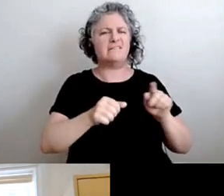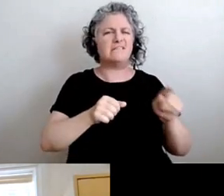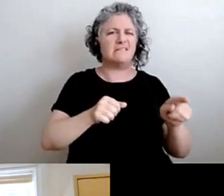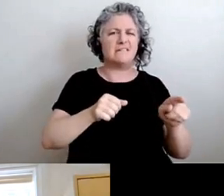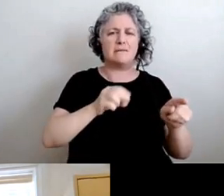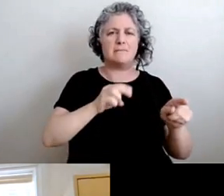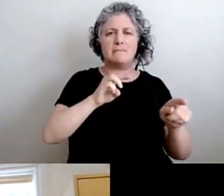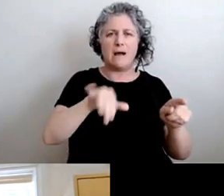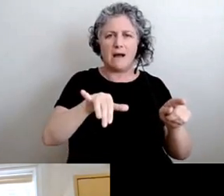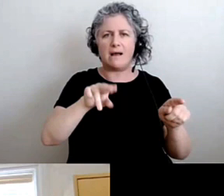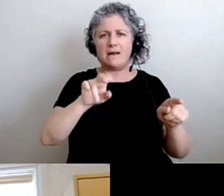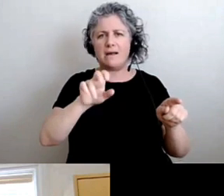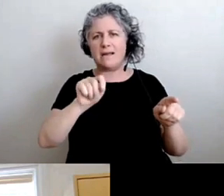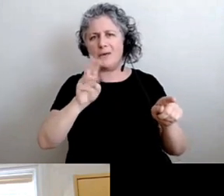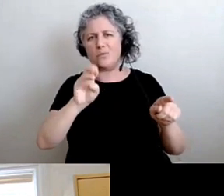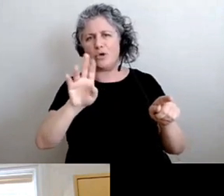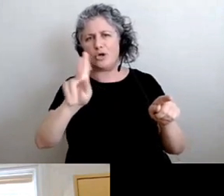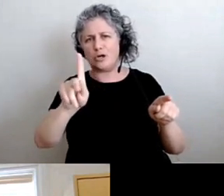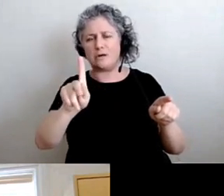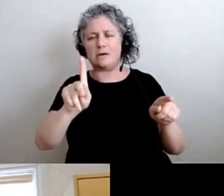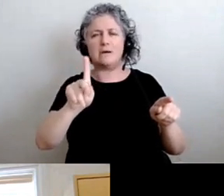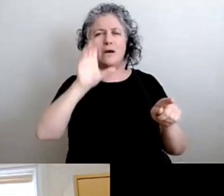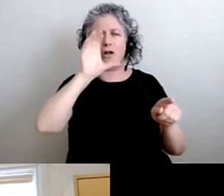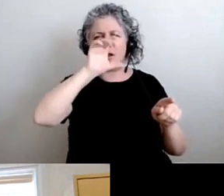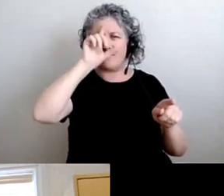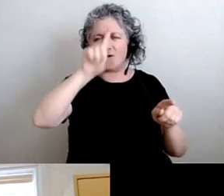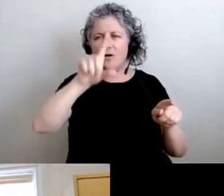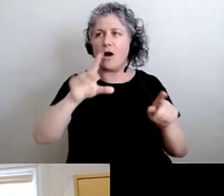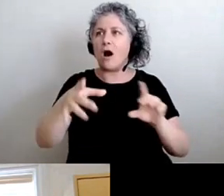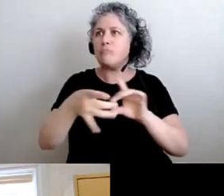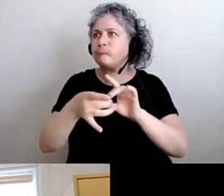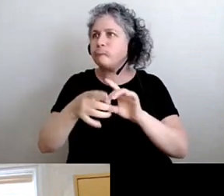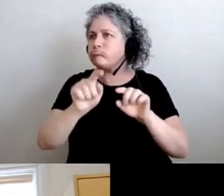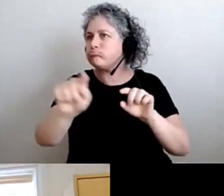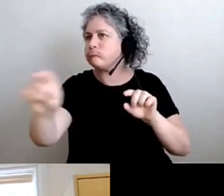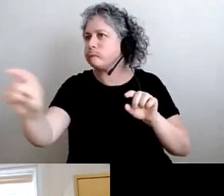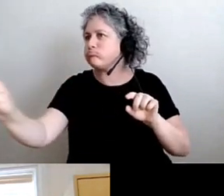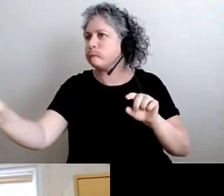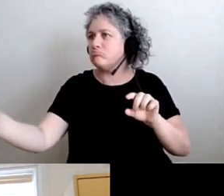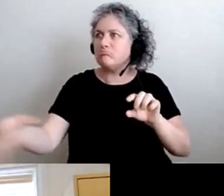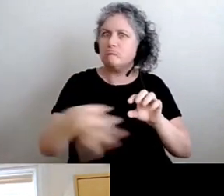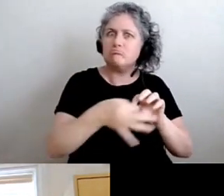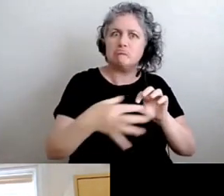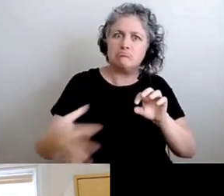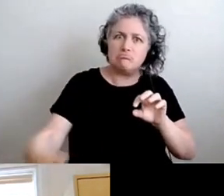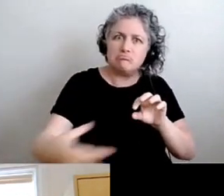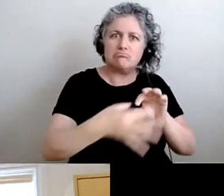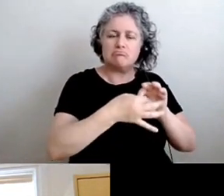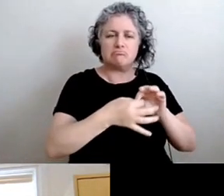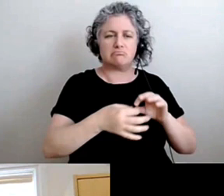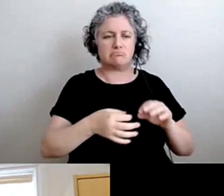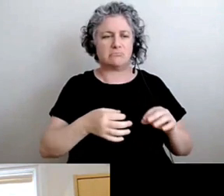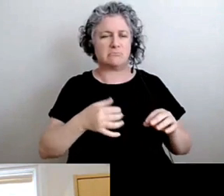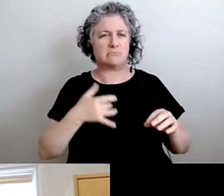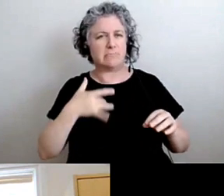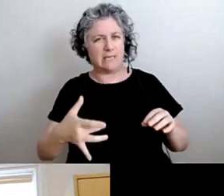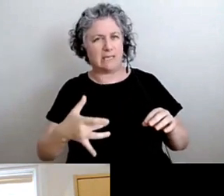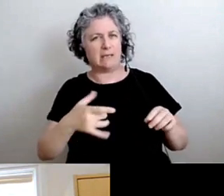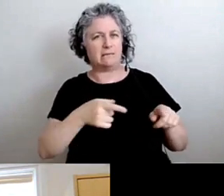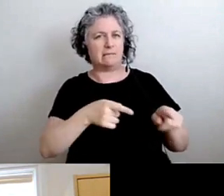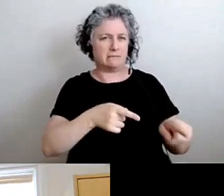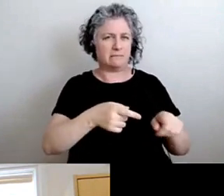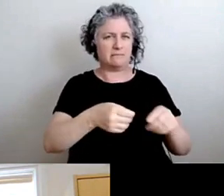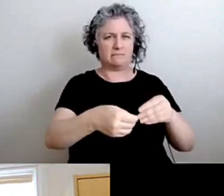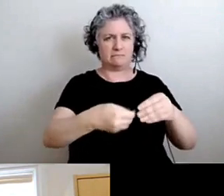we would look for connections. And under My Network, very often under connections, it will recommend